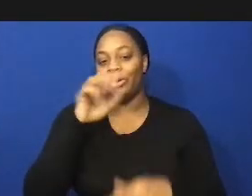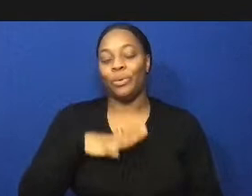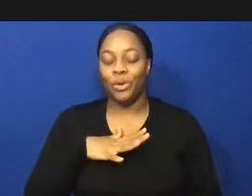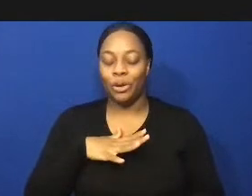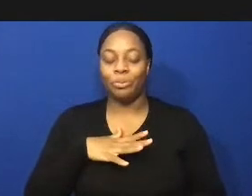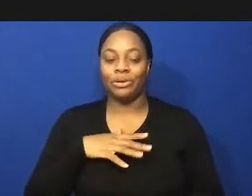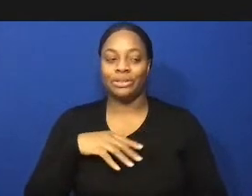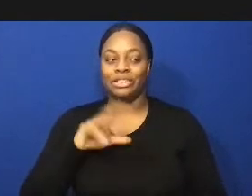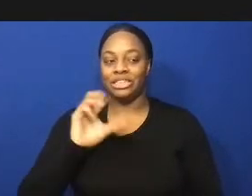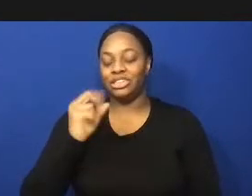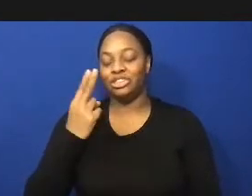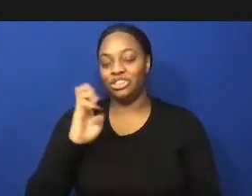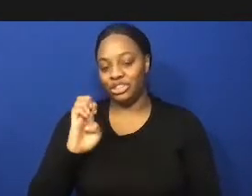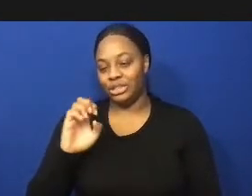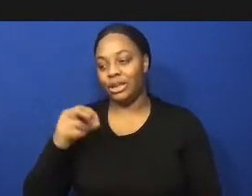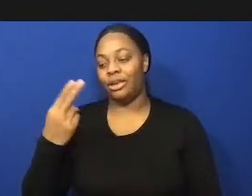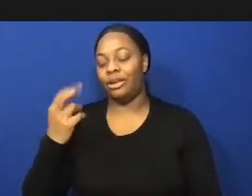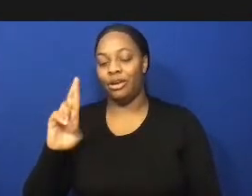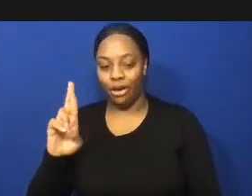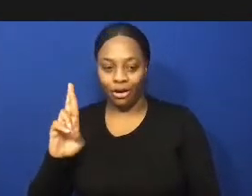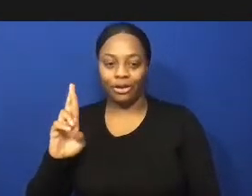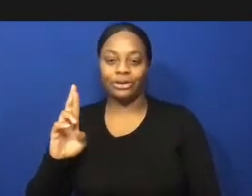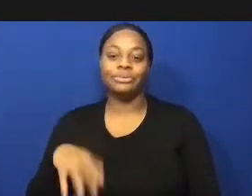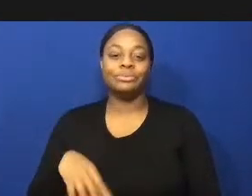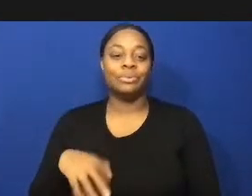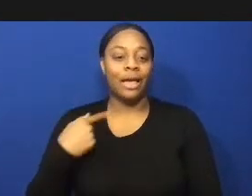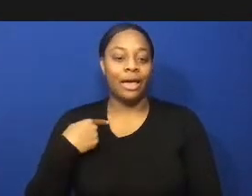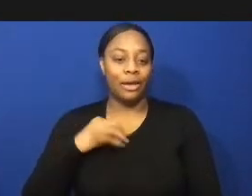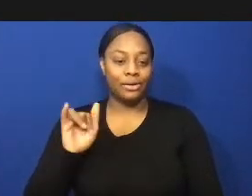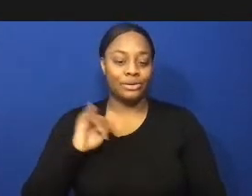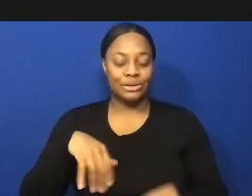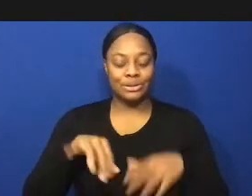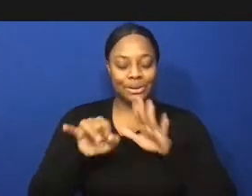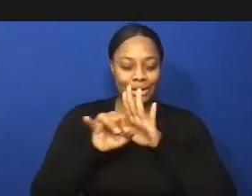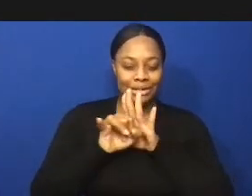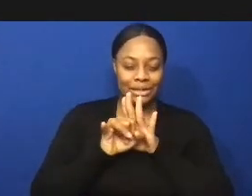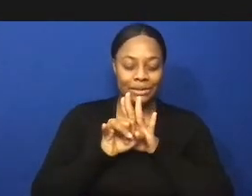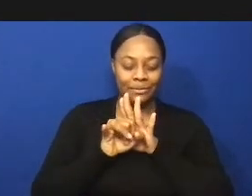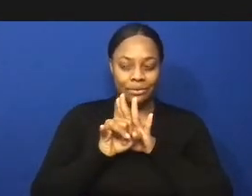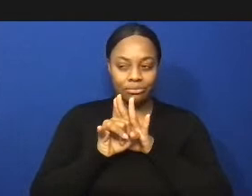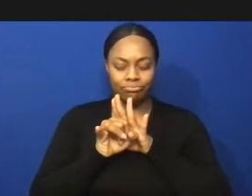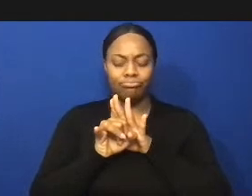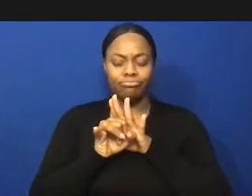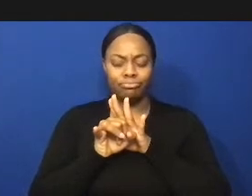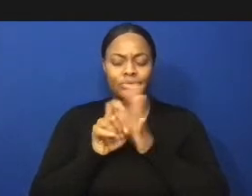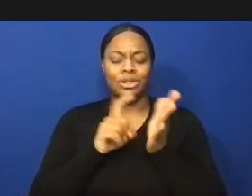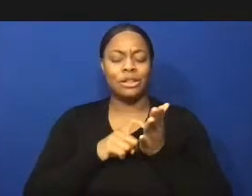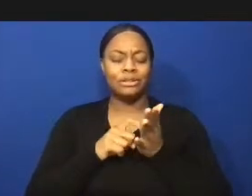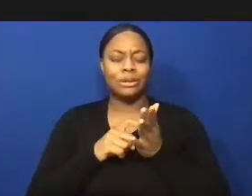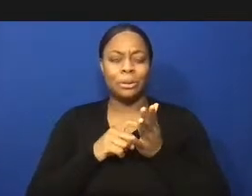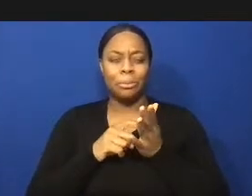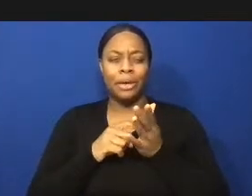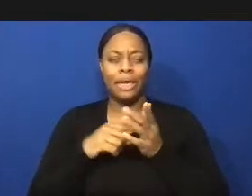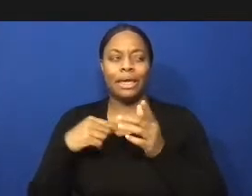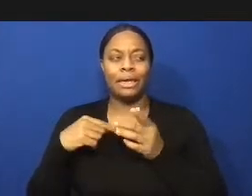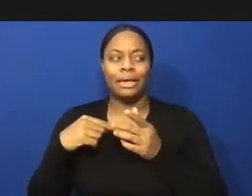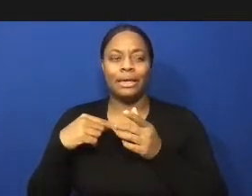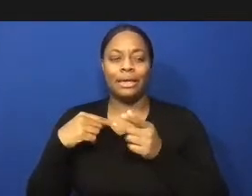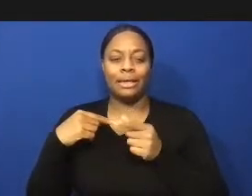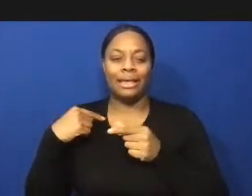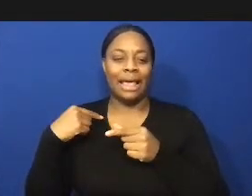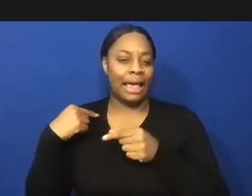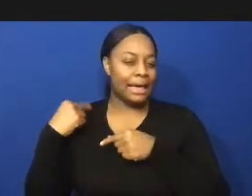Pronouns, she, her, hers, and also identify with they in acknowledgement of my ancestors